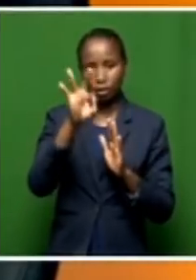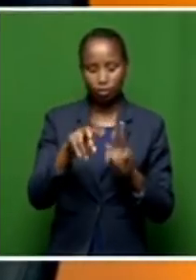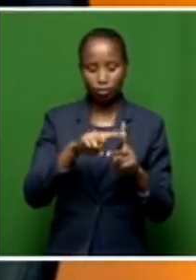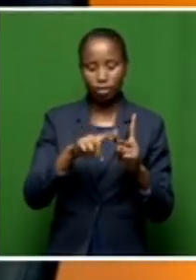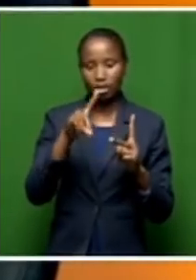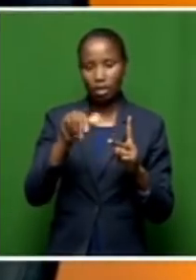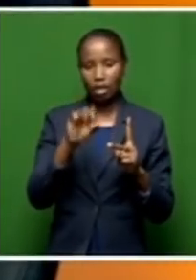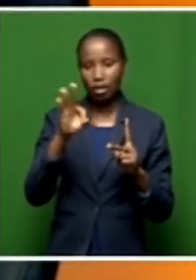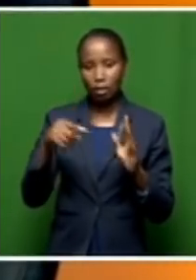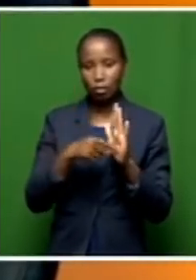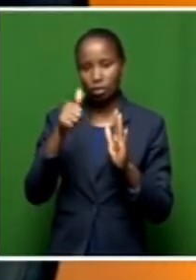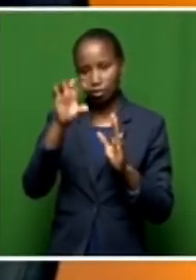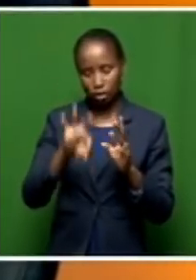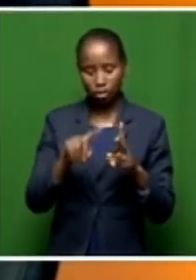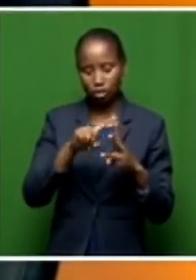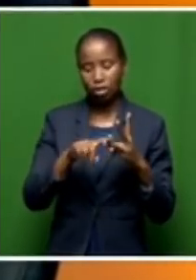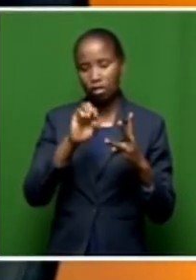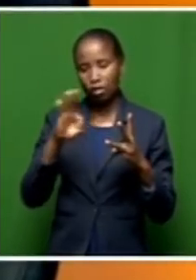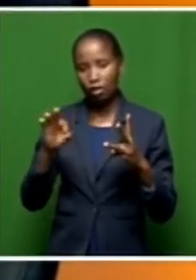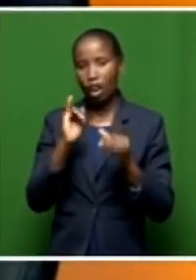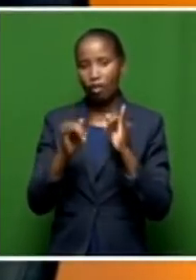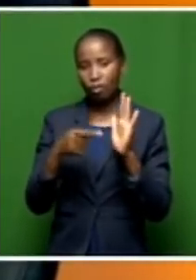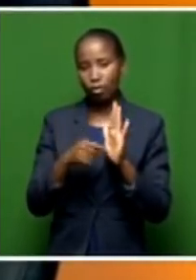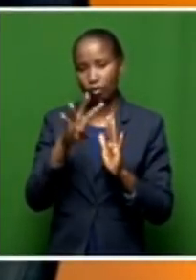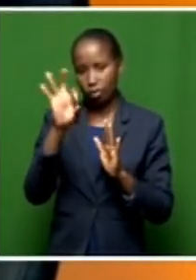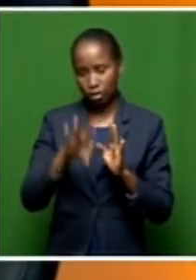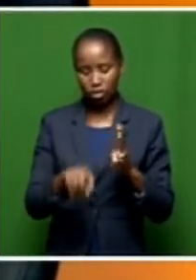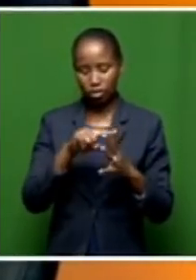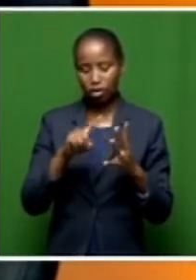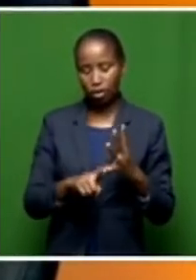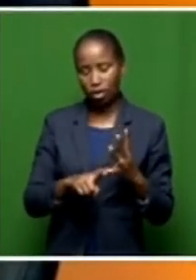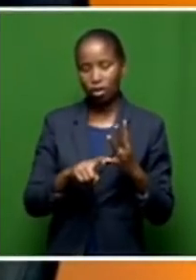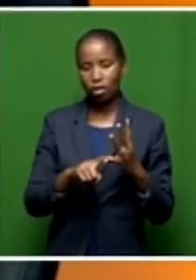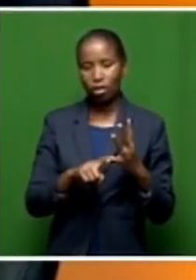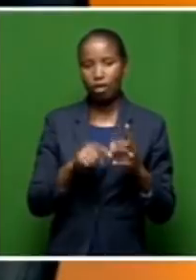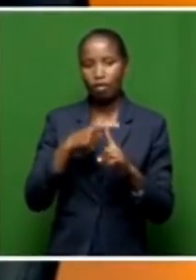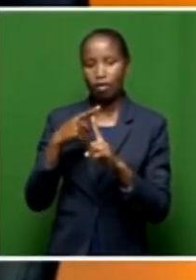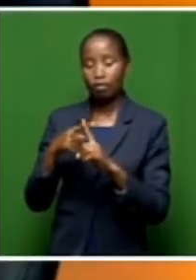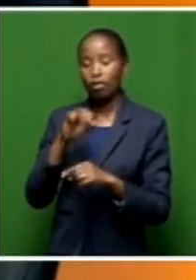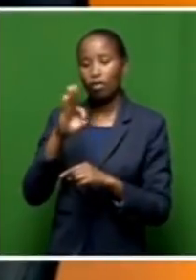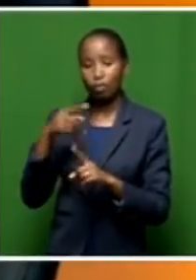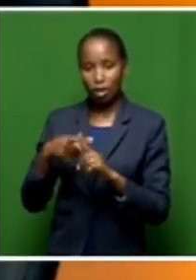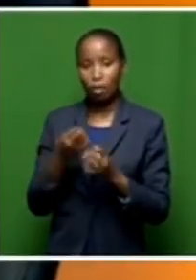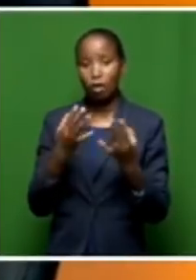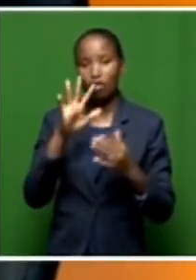at 11.4%, Freedom Front Plus at 5.2%, and Action SA.